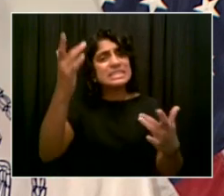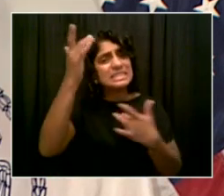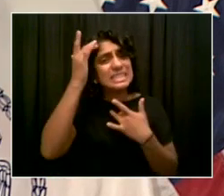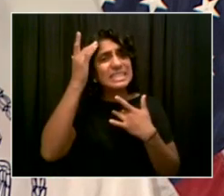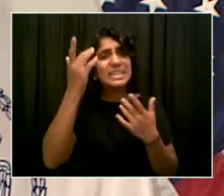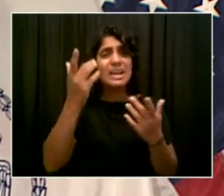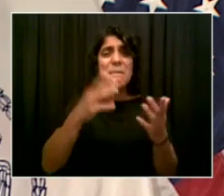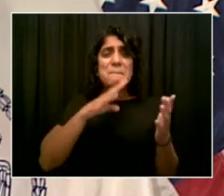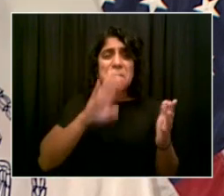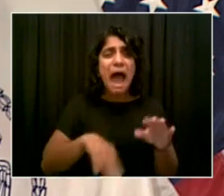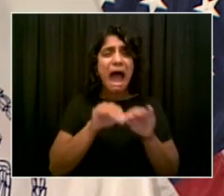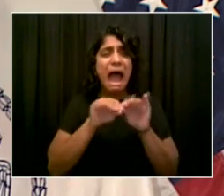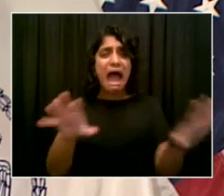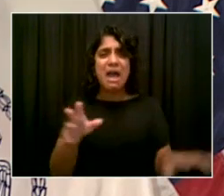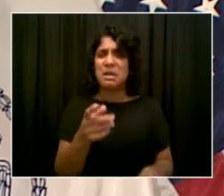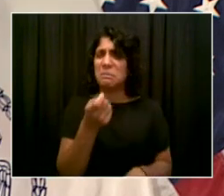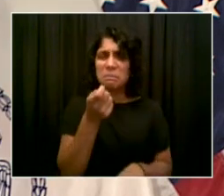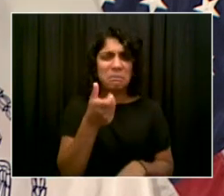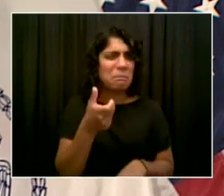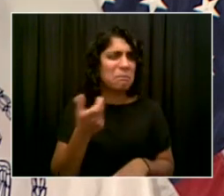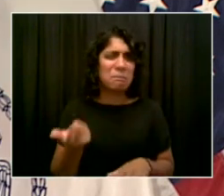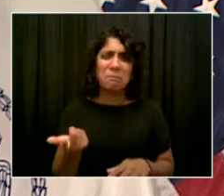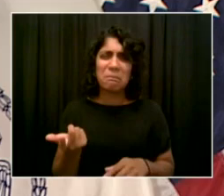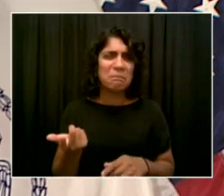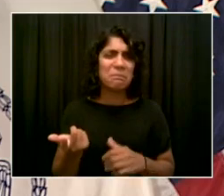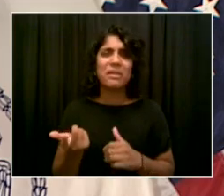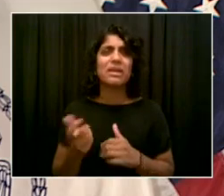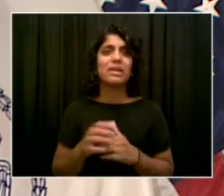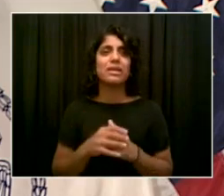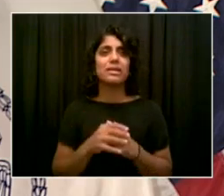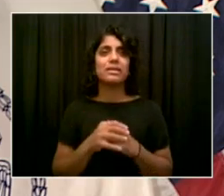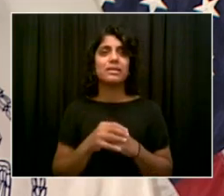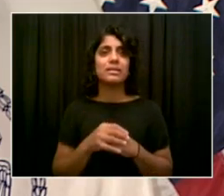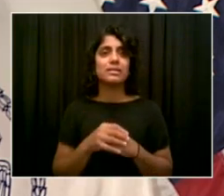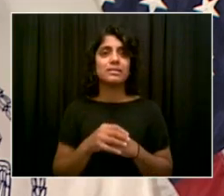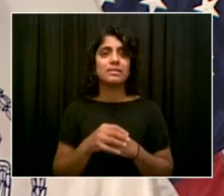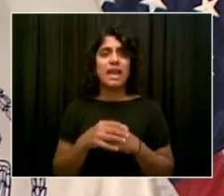everyone back. And that is going to be crucial to bringing the whole city back. And with that, thank you, everyone.